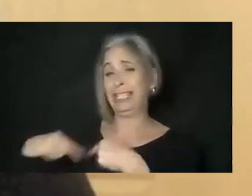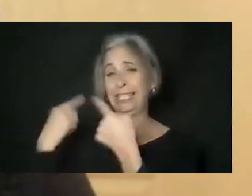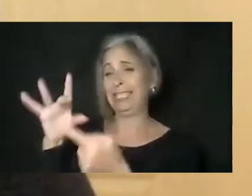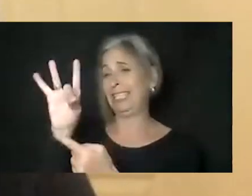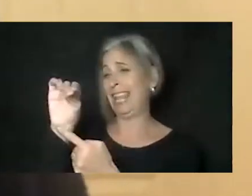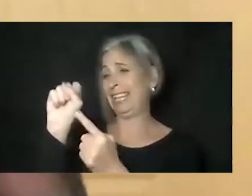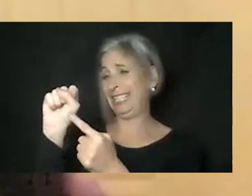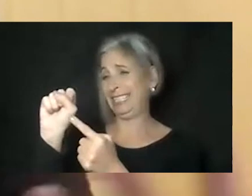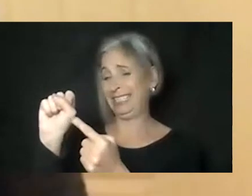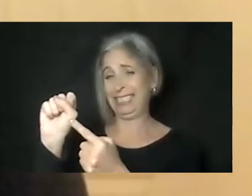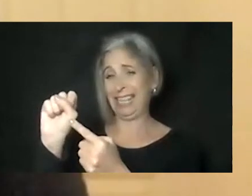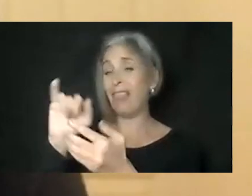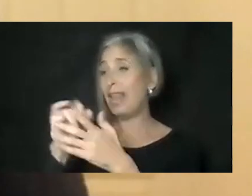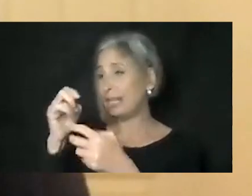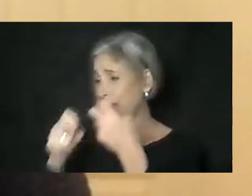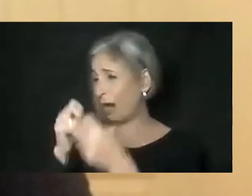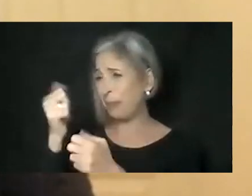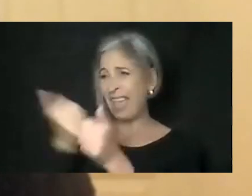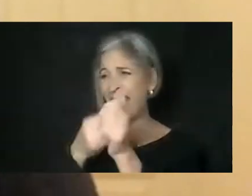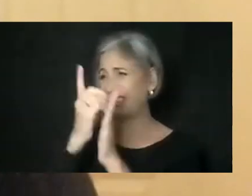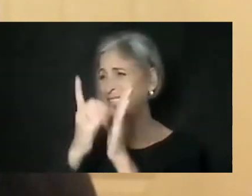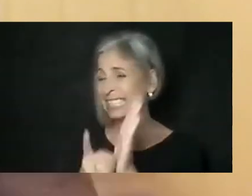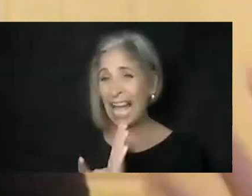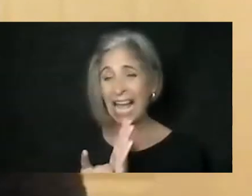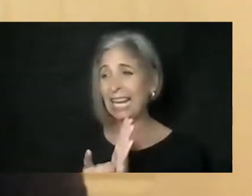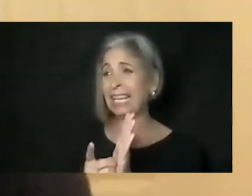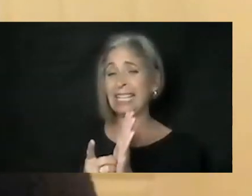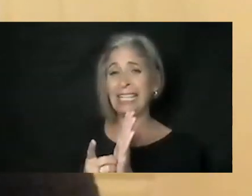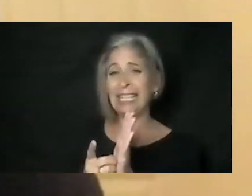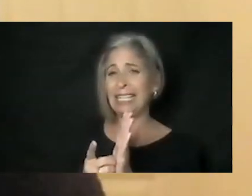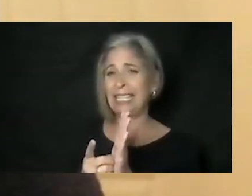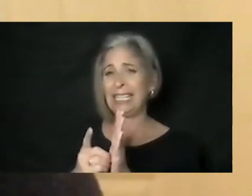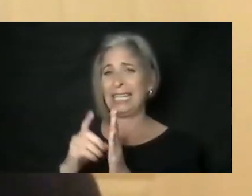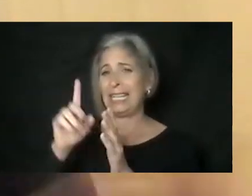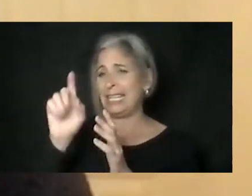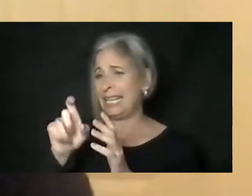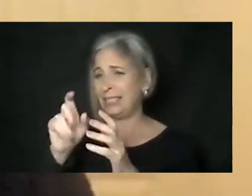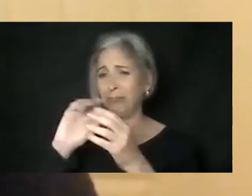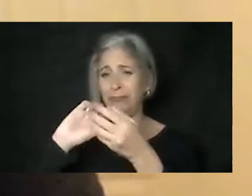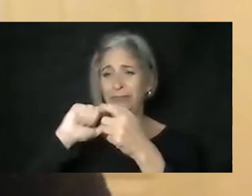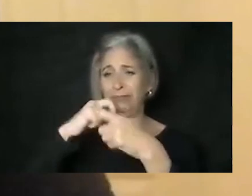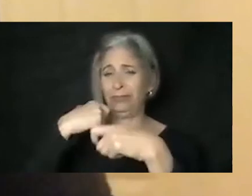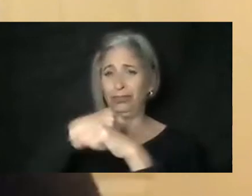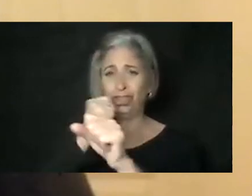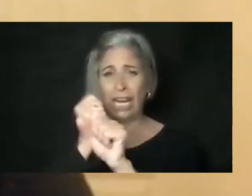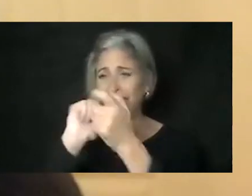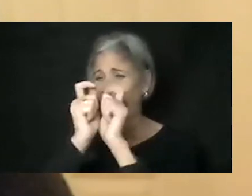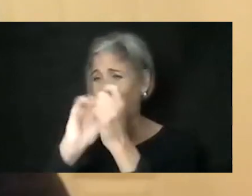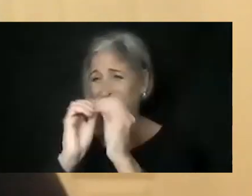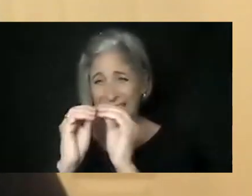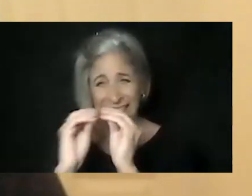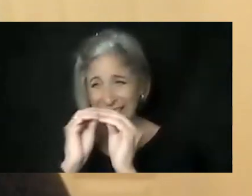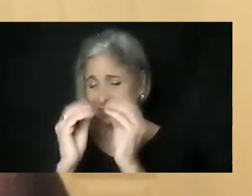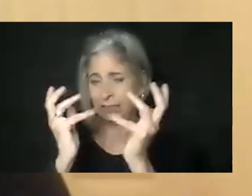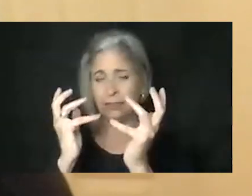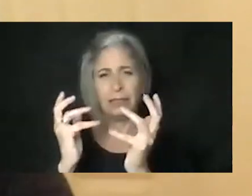And that's such a problem. Like every design has to be tweaked, and the fact that this was designed in the 80s and no one had tweaked any of the questions, and we know